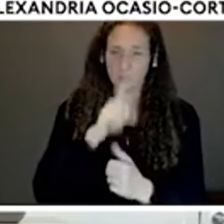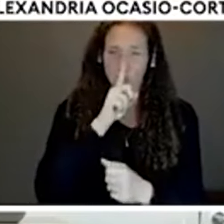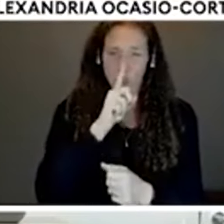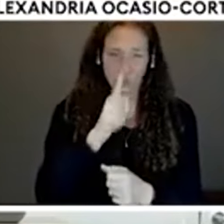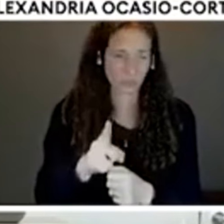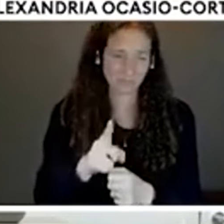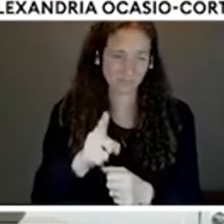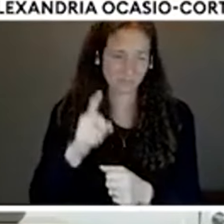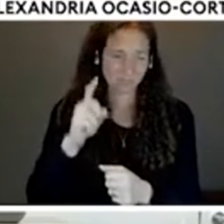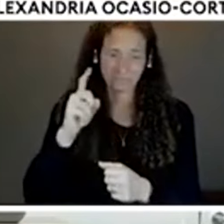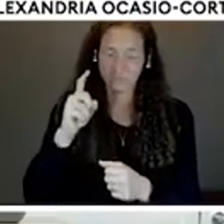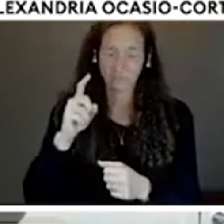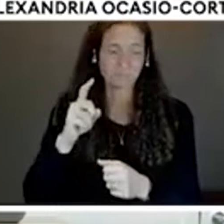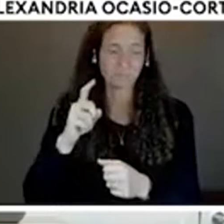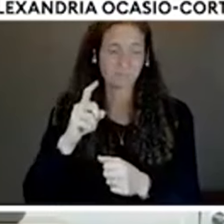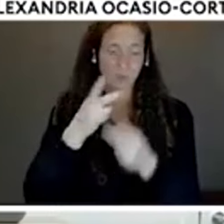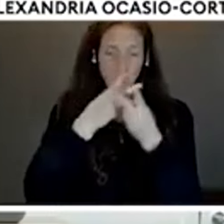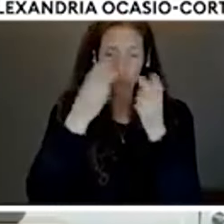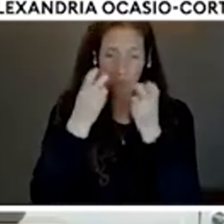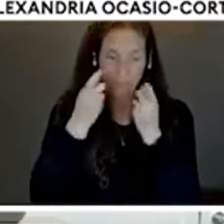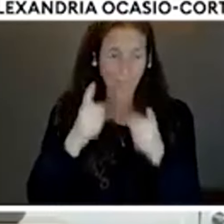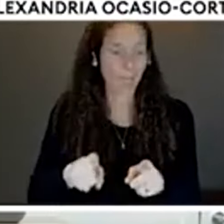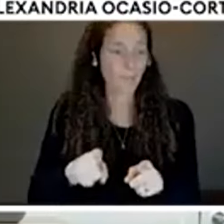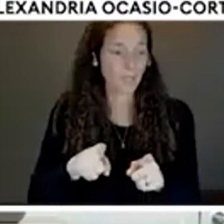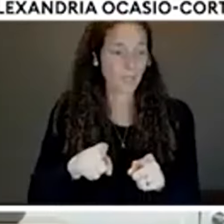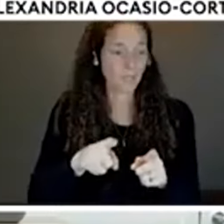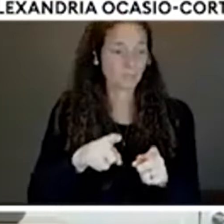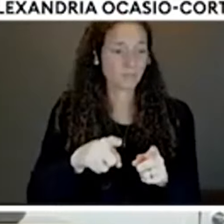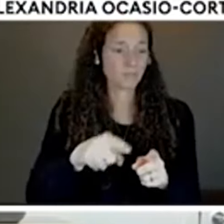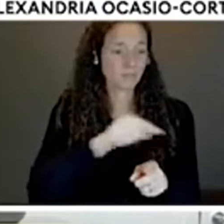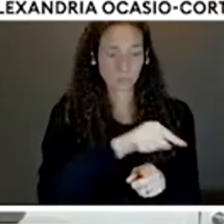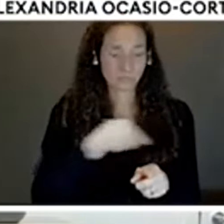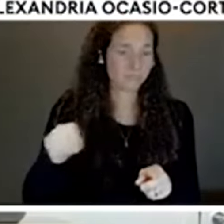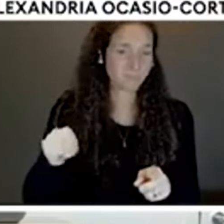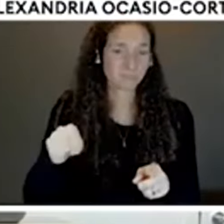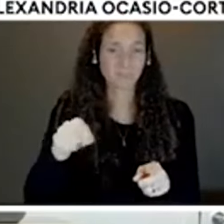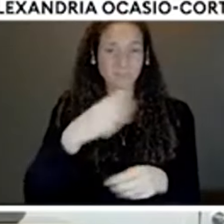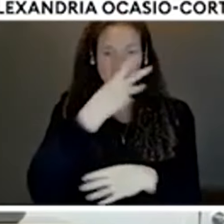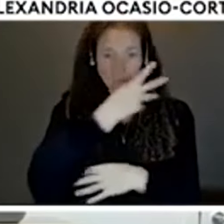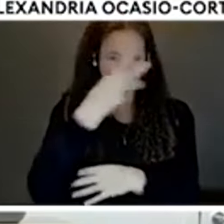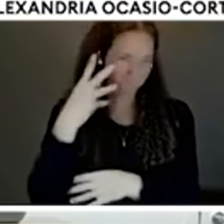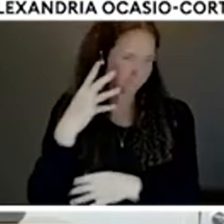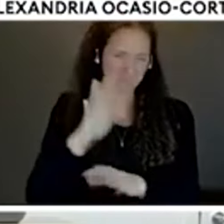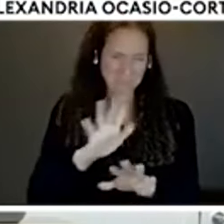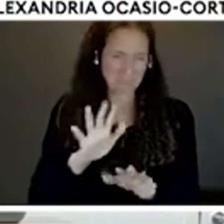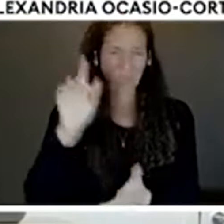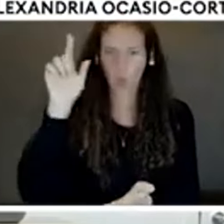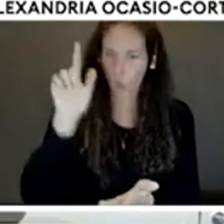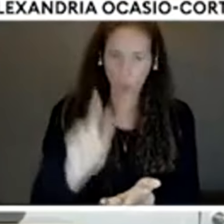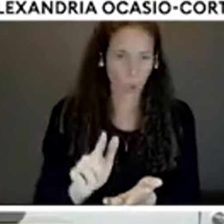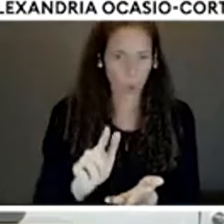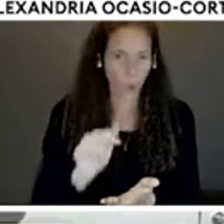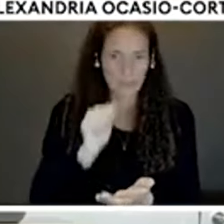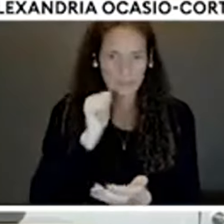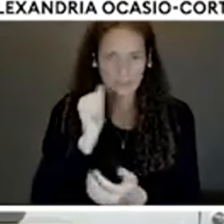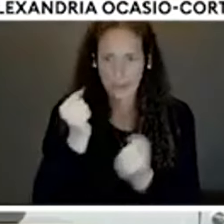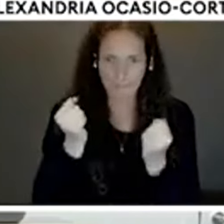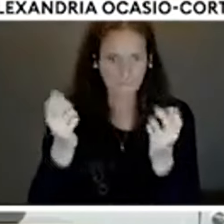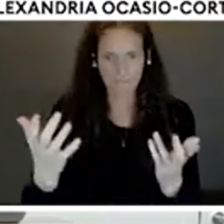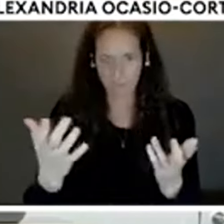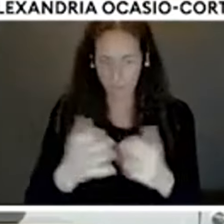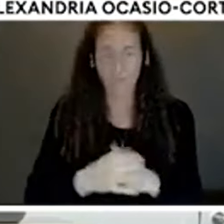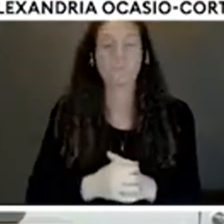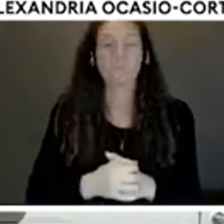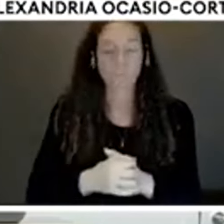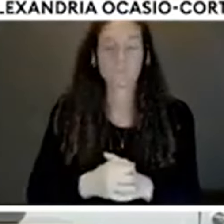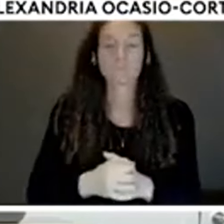is nowhere near what we see as average for a population. And so that screening is kicking into